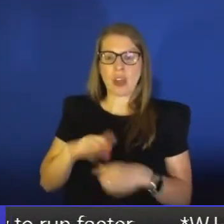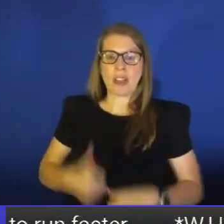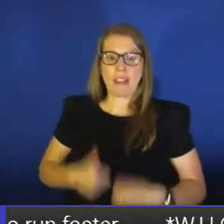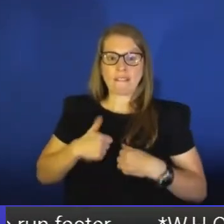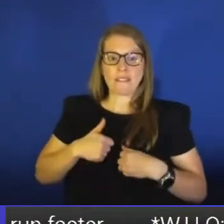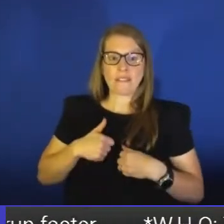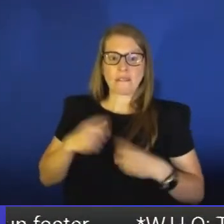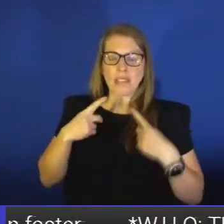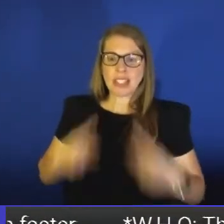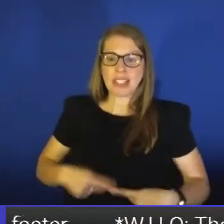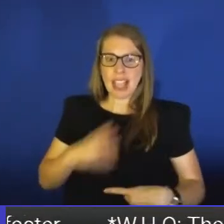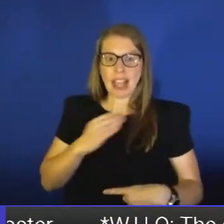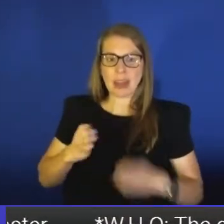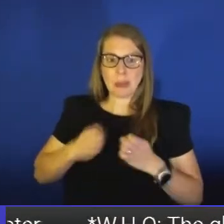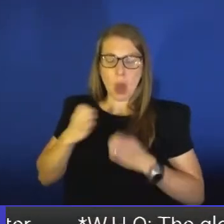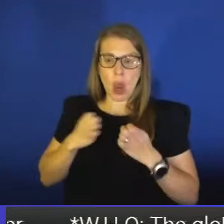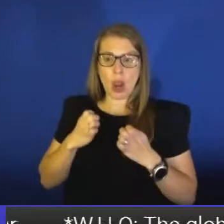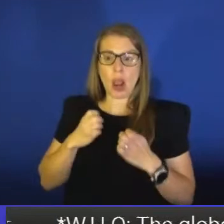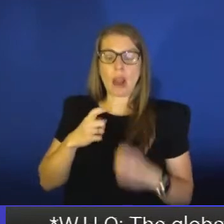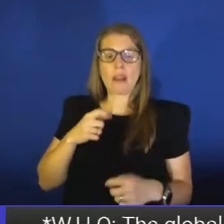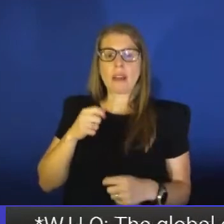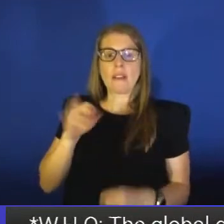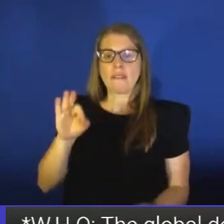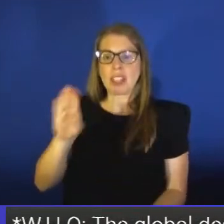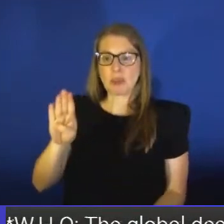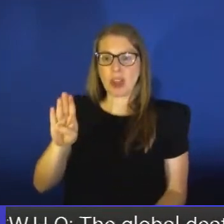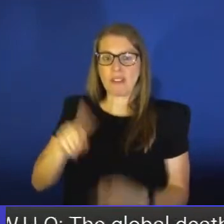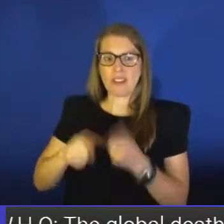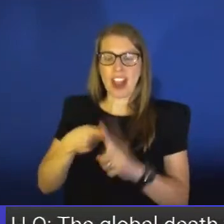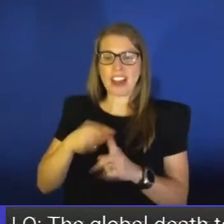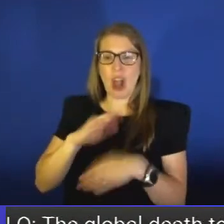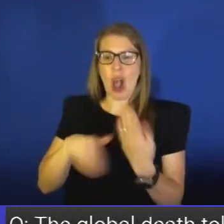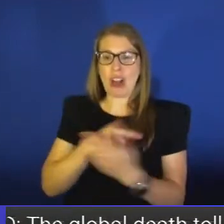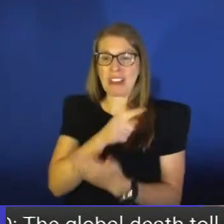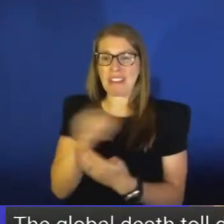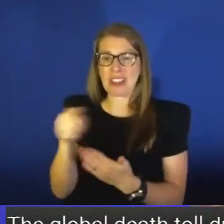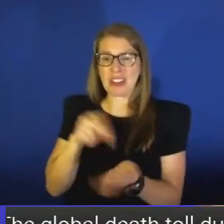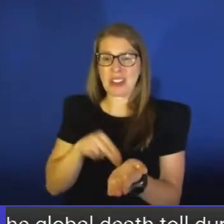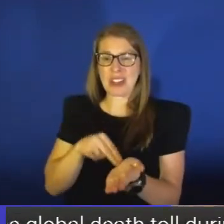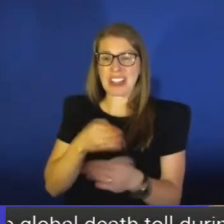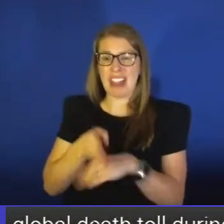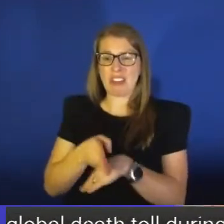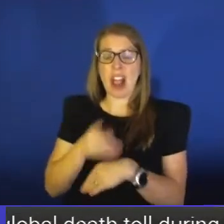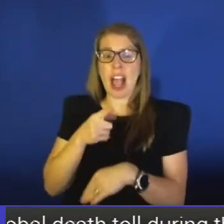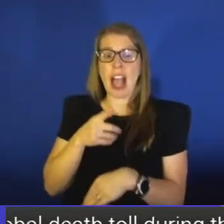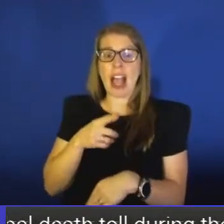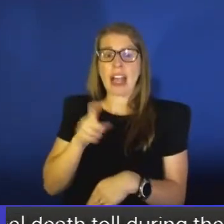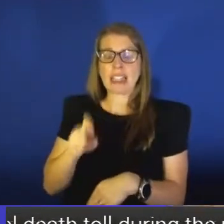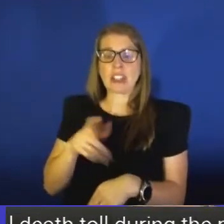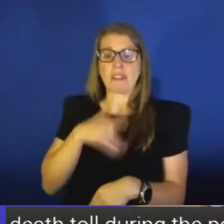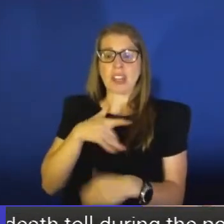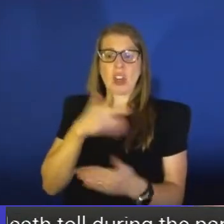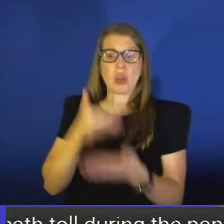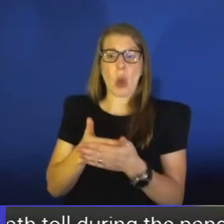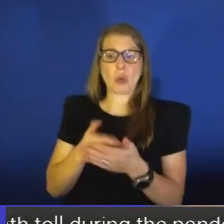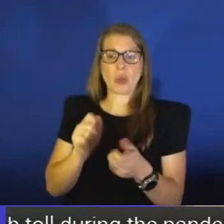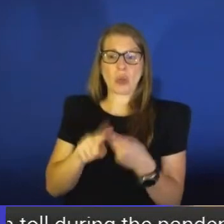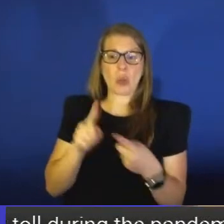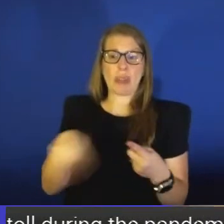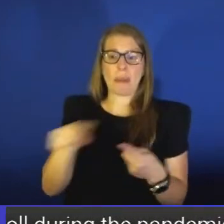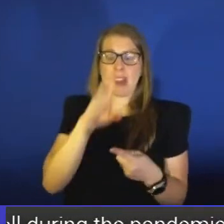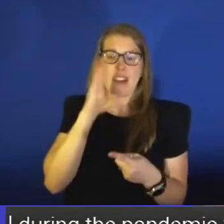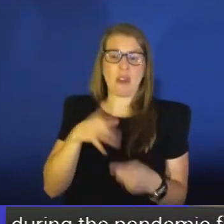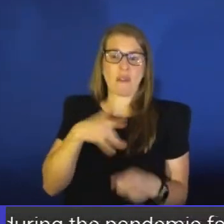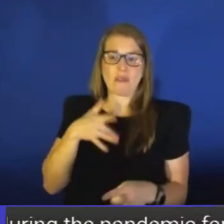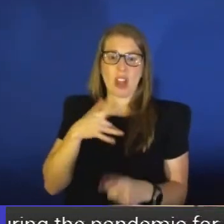remember I Facebook friend all of them afterwards. Because I just needed to feel close to them. It was I'd never felt that way about anybody